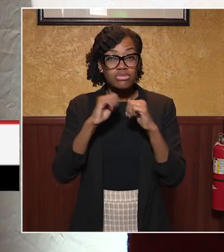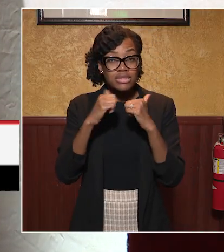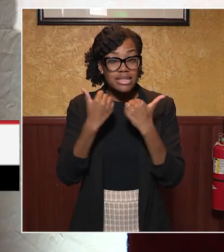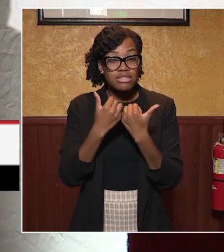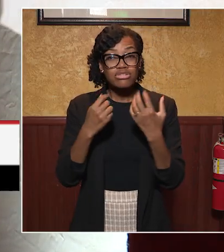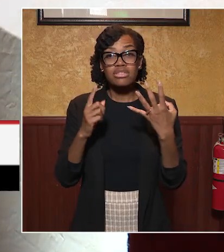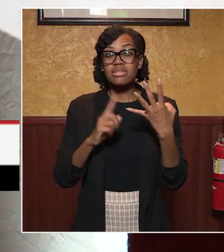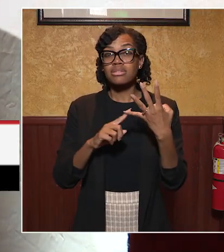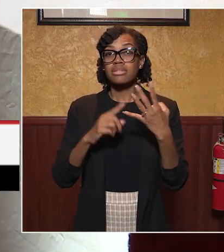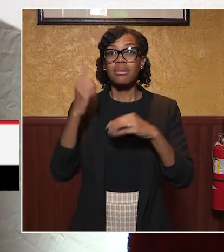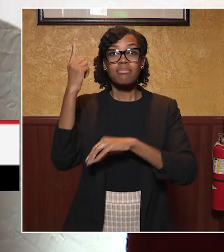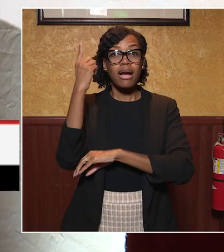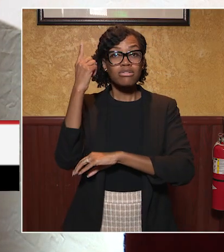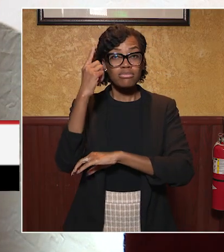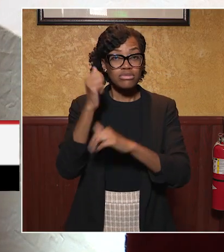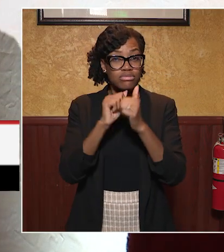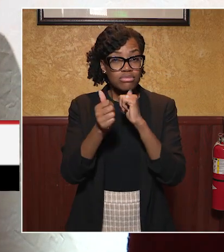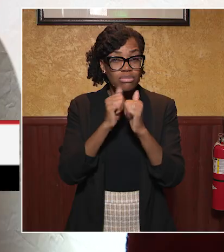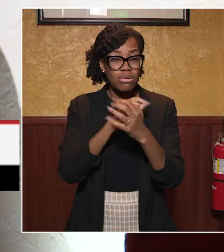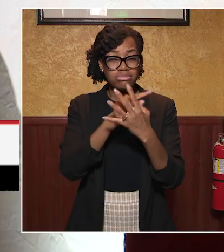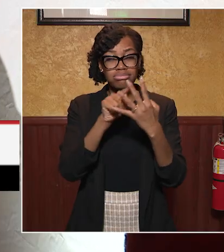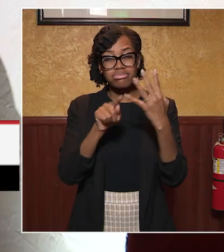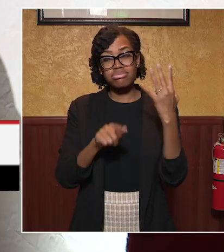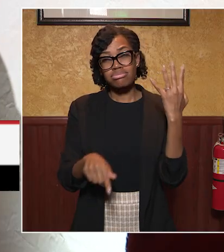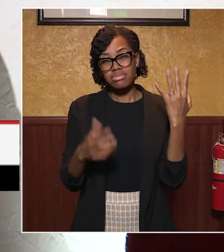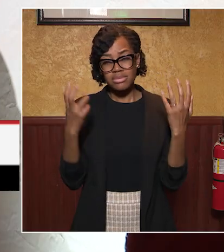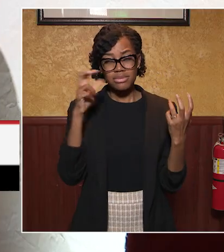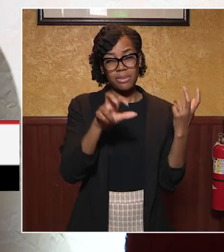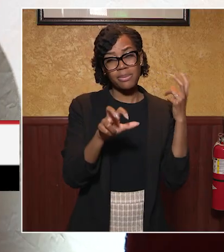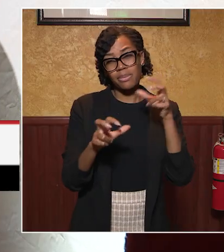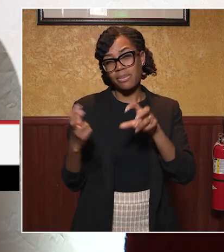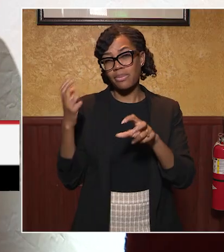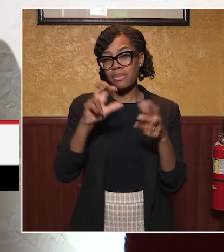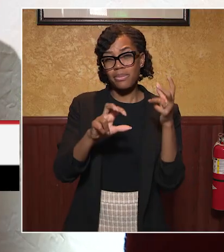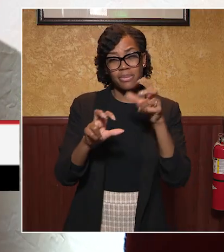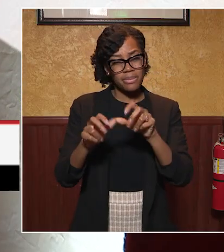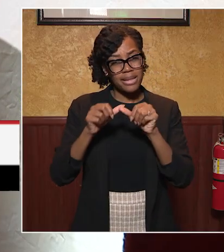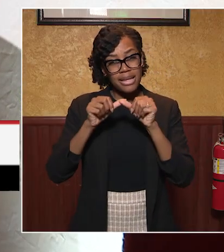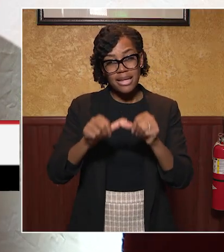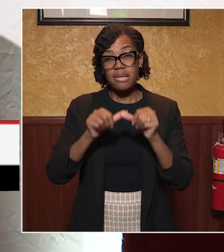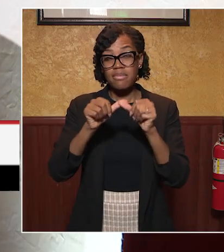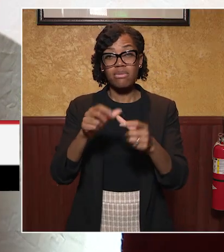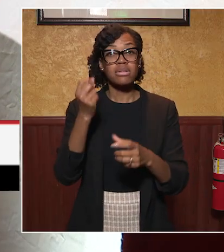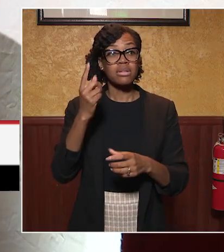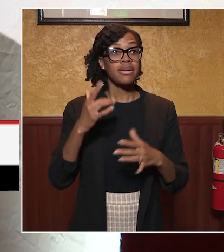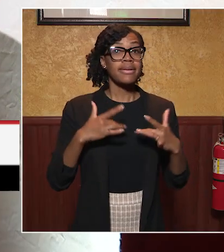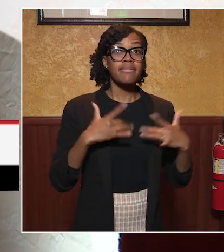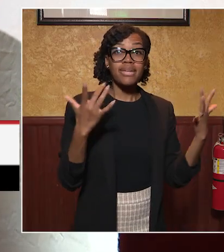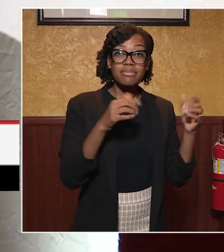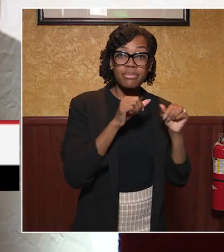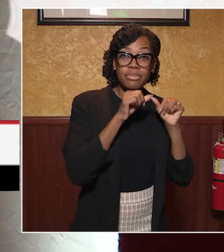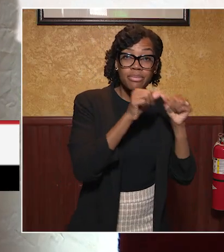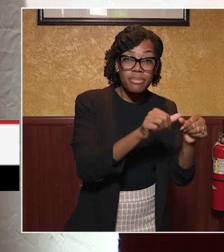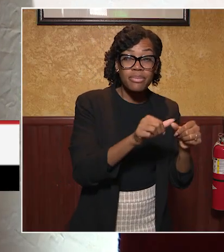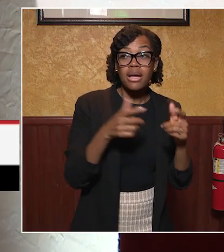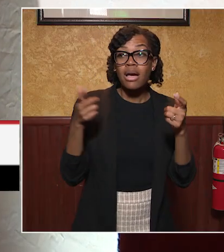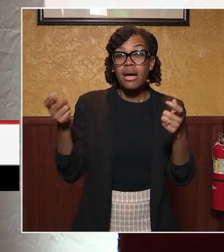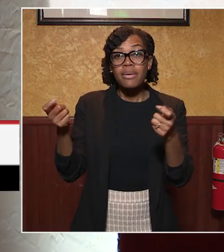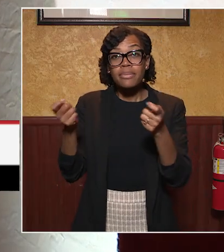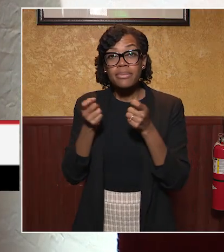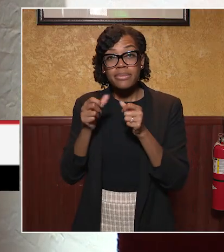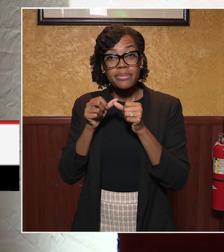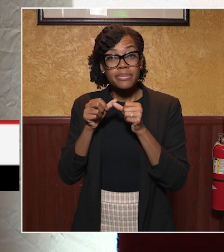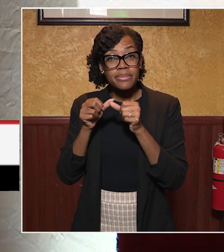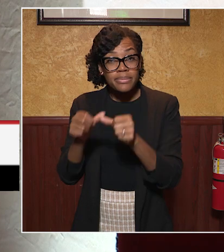on keeping on. And we keep on having great events. We keep attracting people to our downtown. And